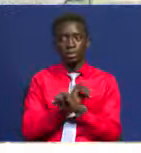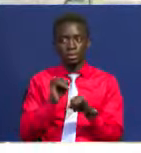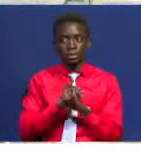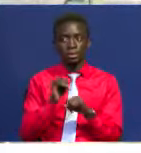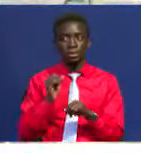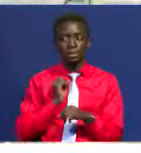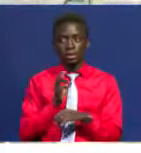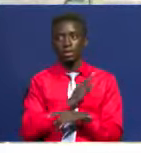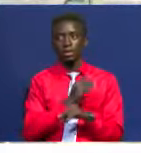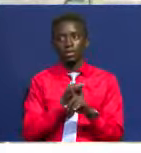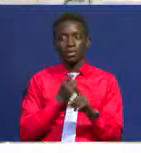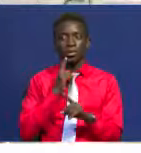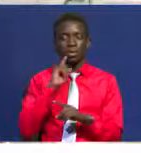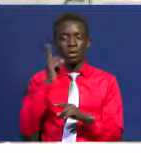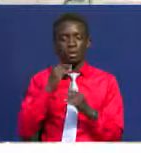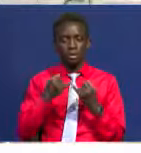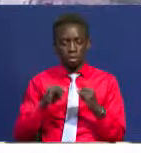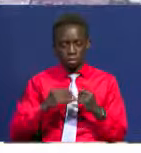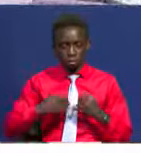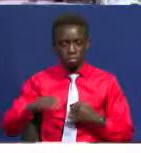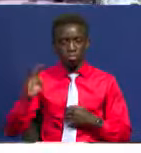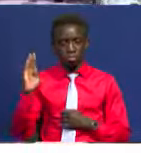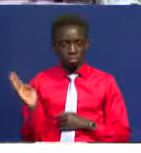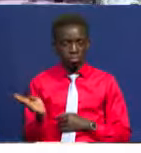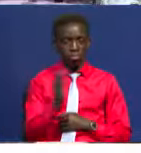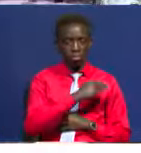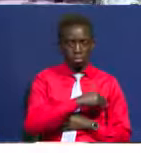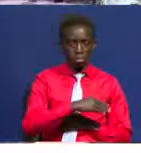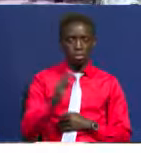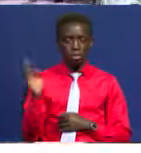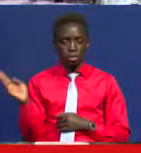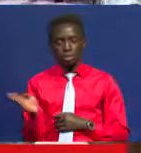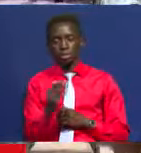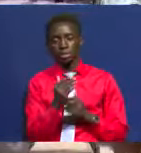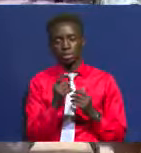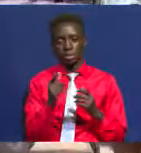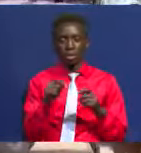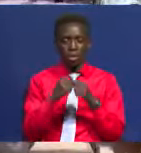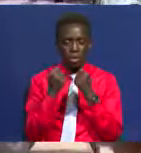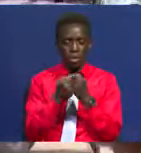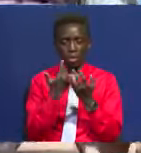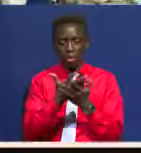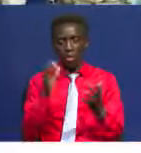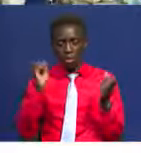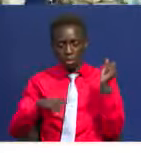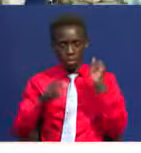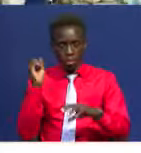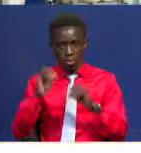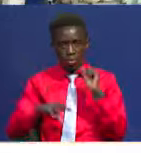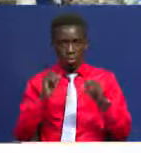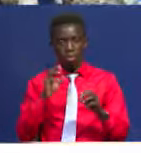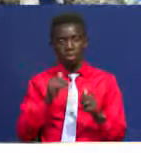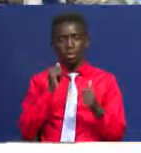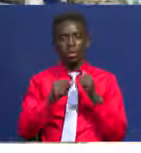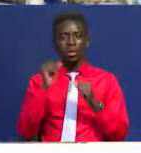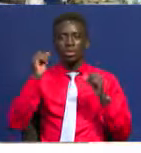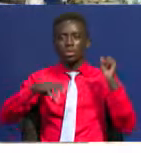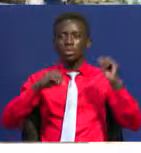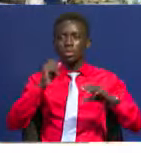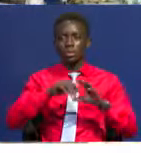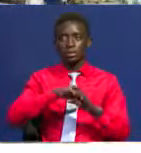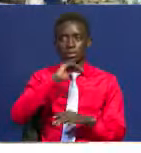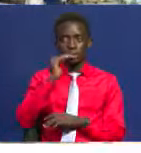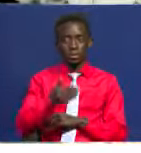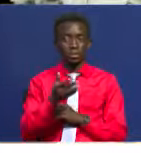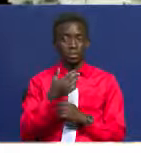City County, just trying to clear a lot of the debris still that were strewn all over this street. And I can tell